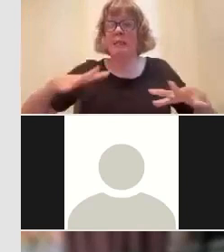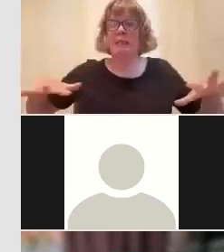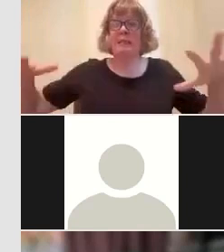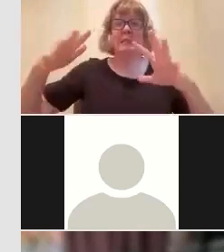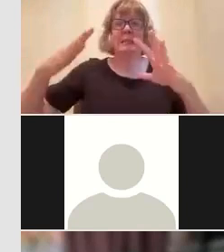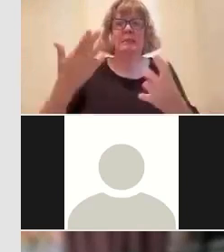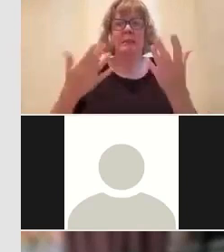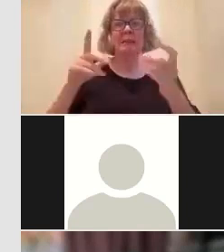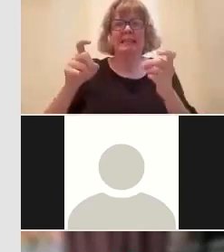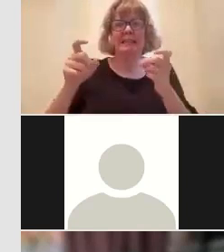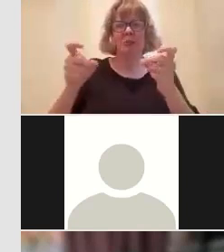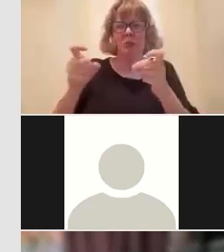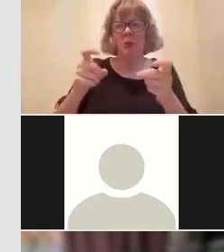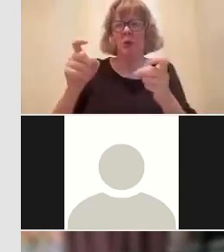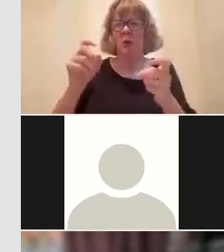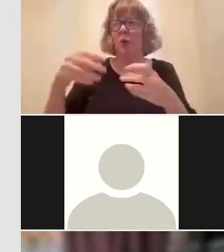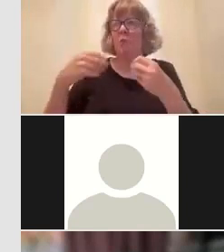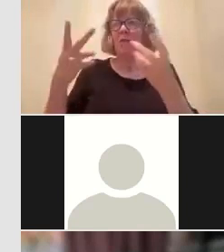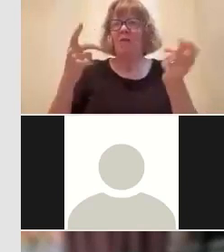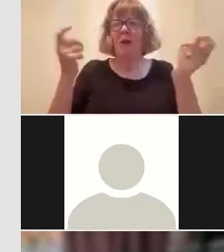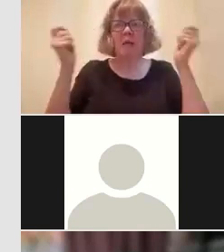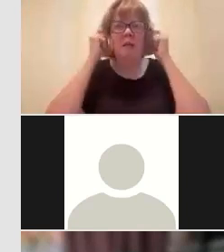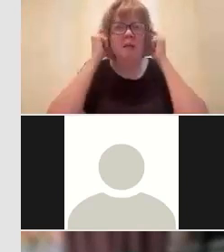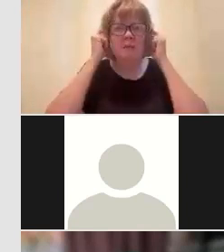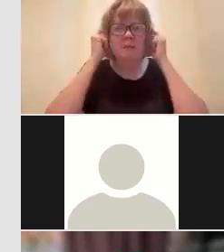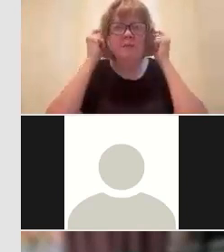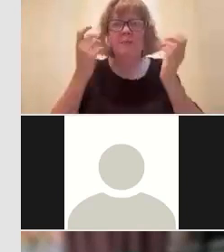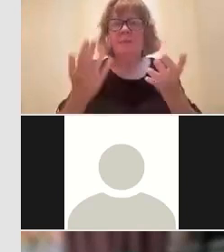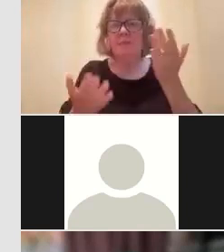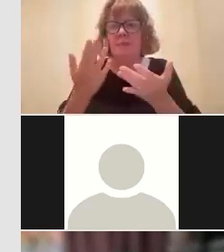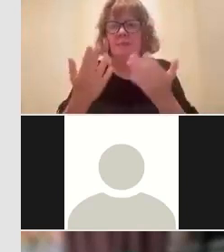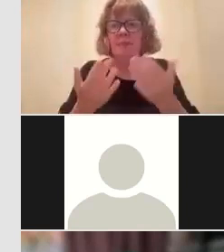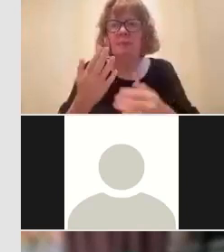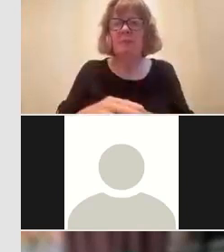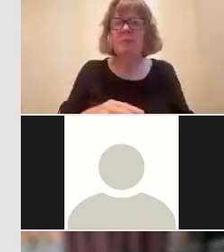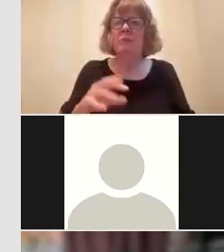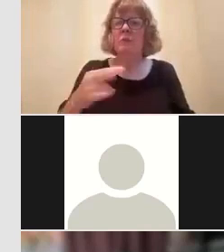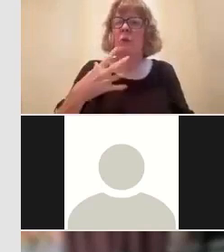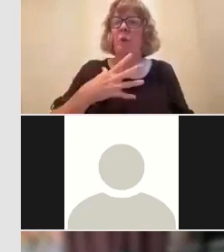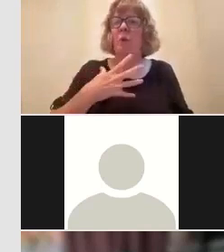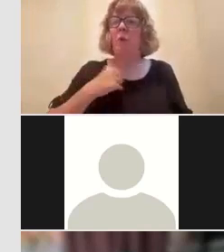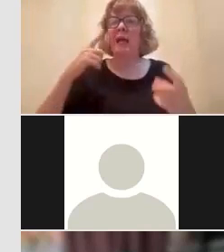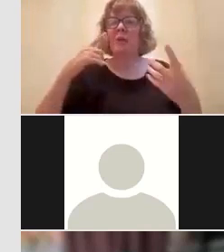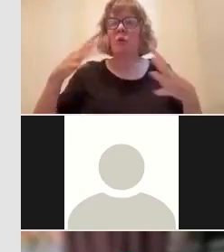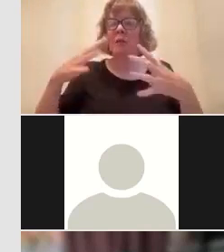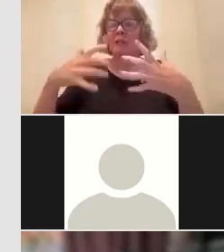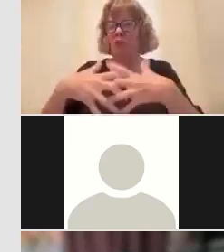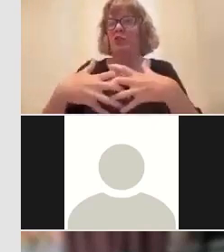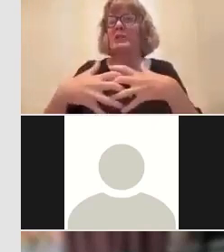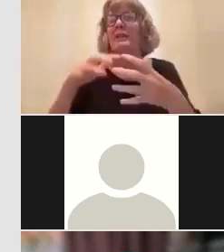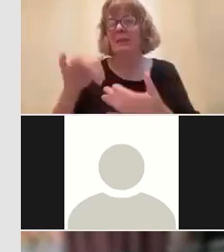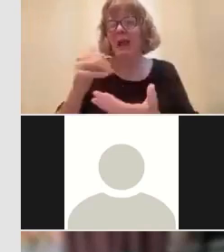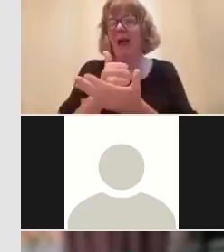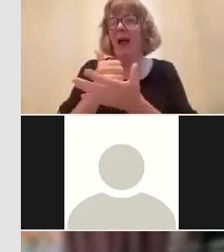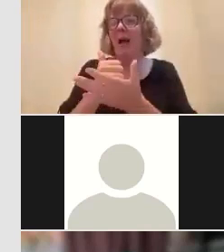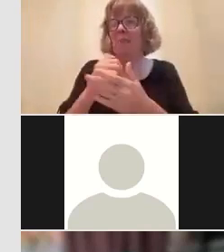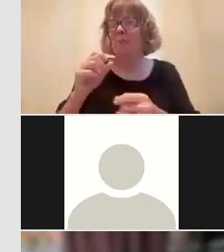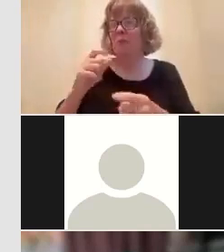earplugs. Also, a very helpful tool are the white noise machines to drown out office